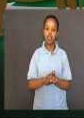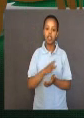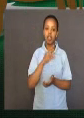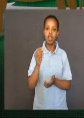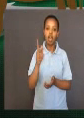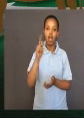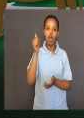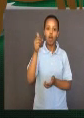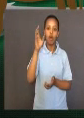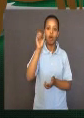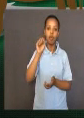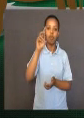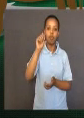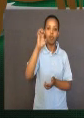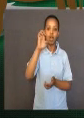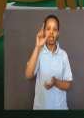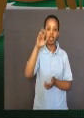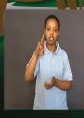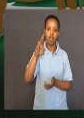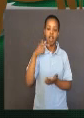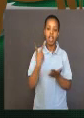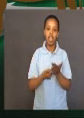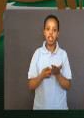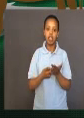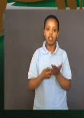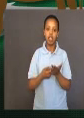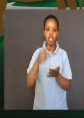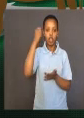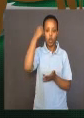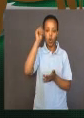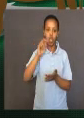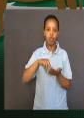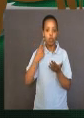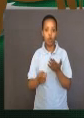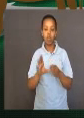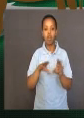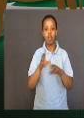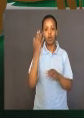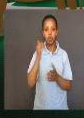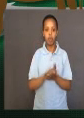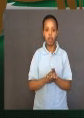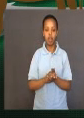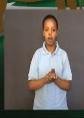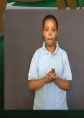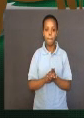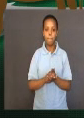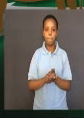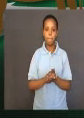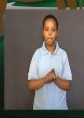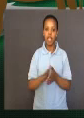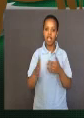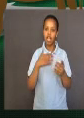each disproved the theory of spontaneous generation by using